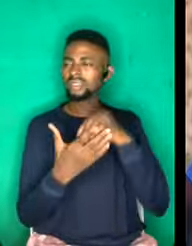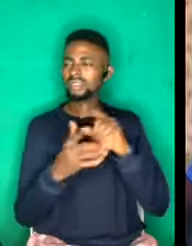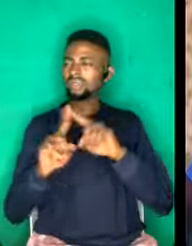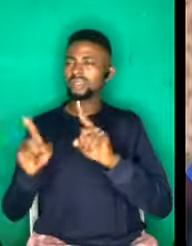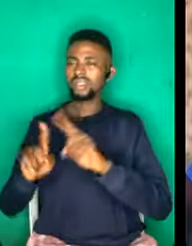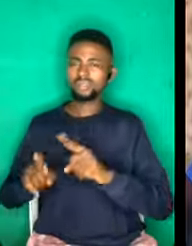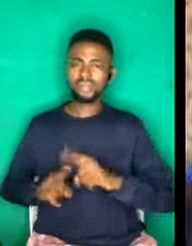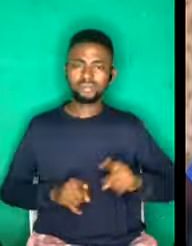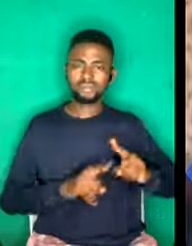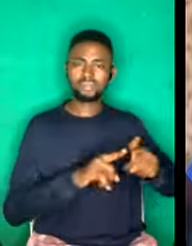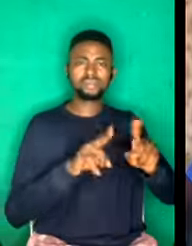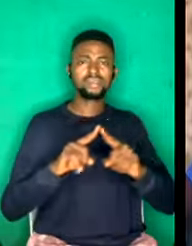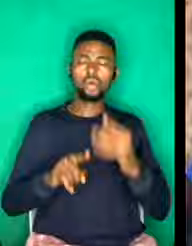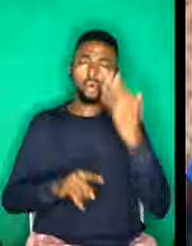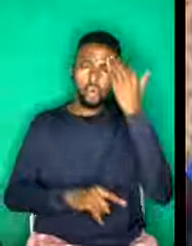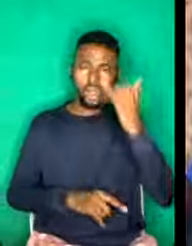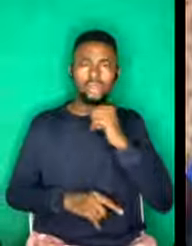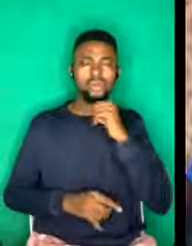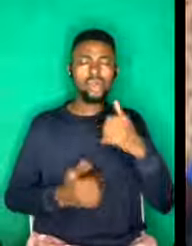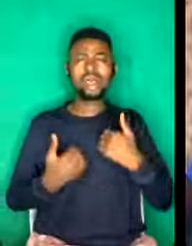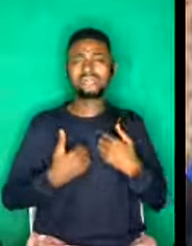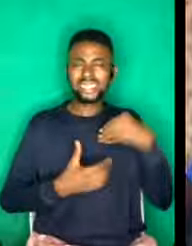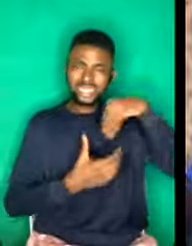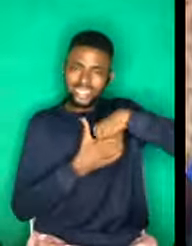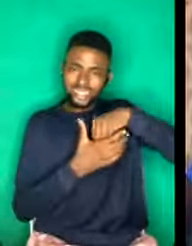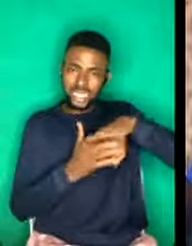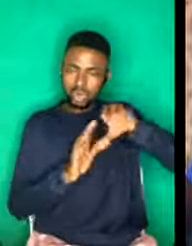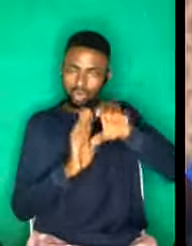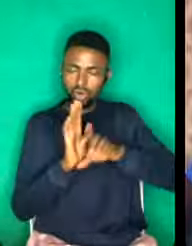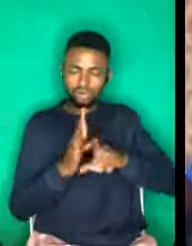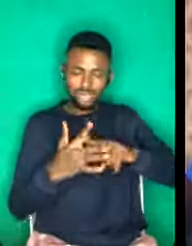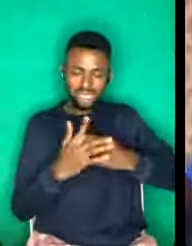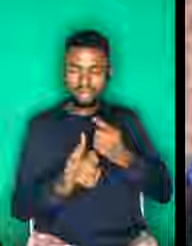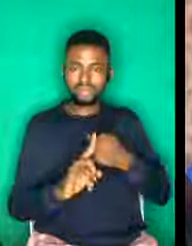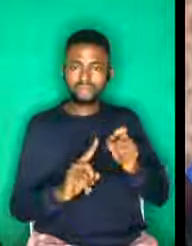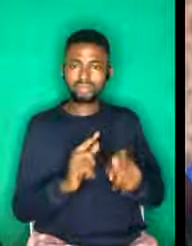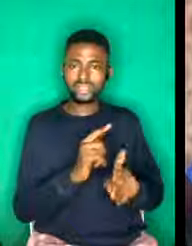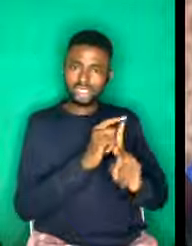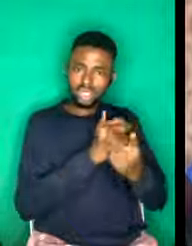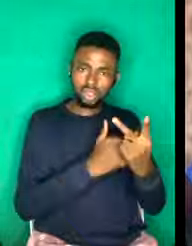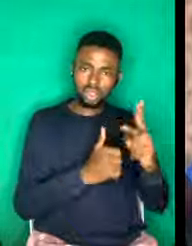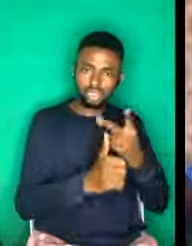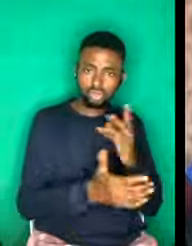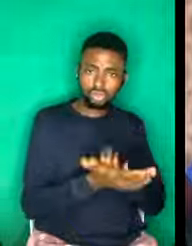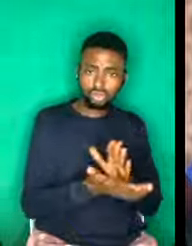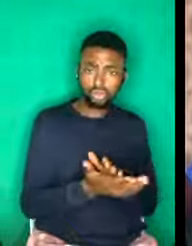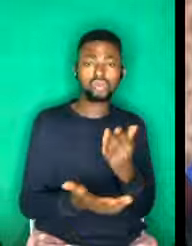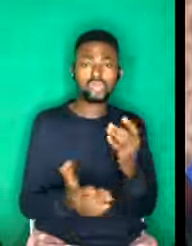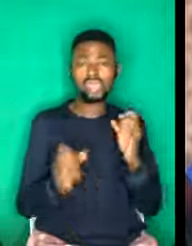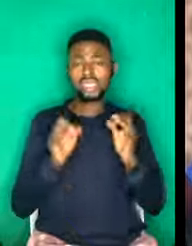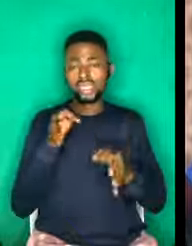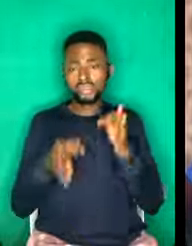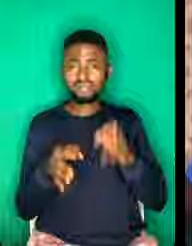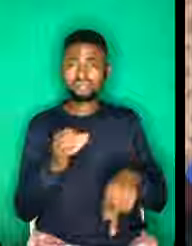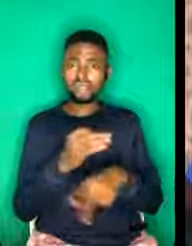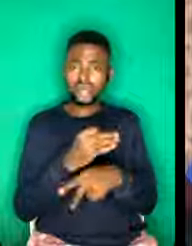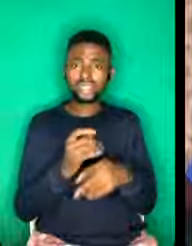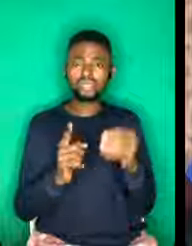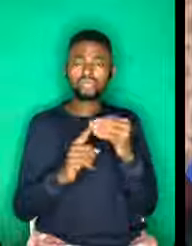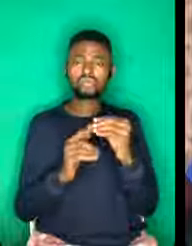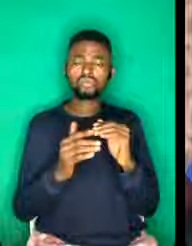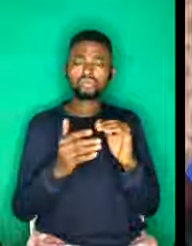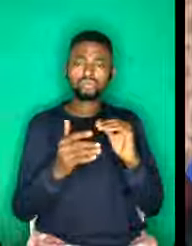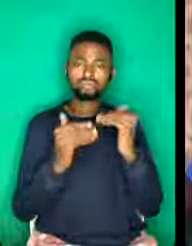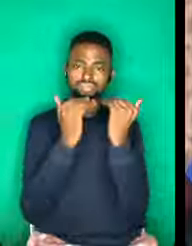education curriculum starting from secondary? Let's even say, okay, worst case now, maybe primary is too okay, but let's start from secondary, where we are saying choose